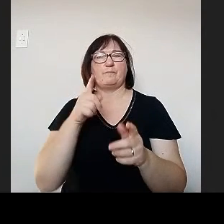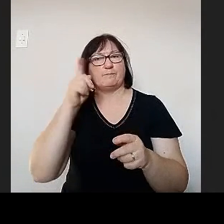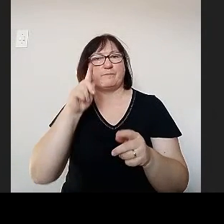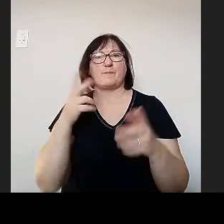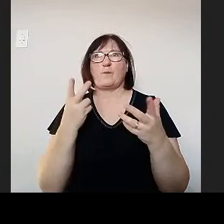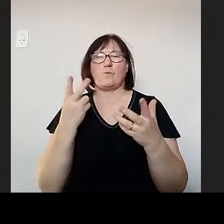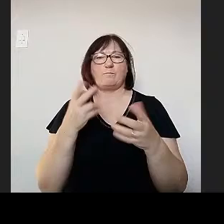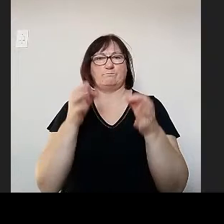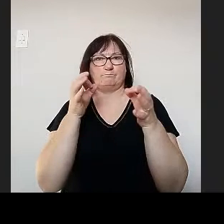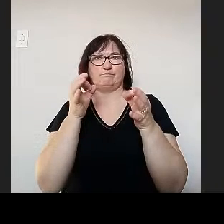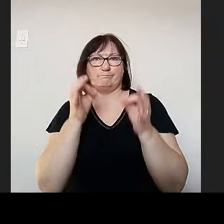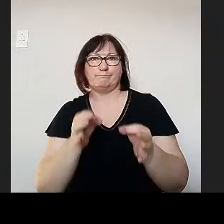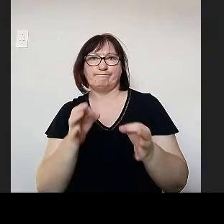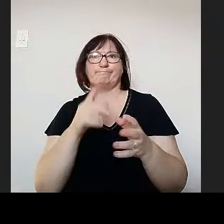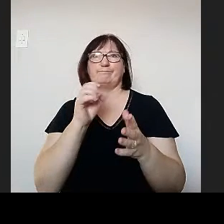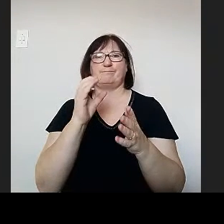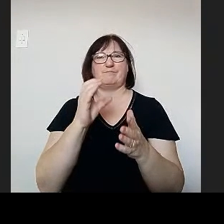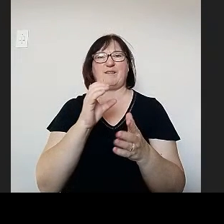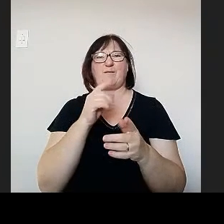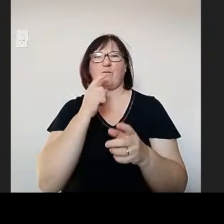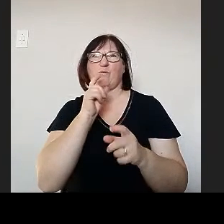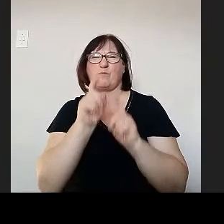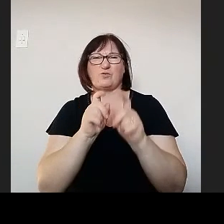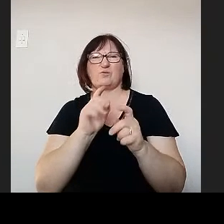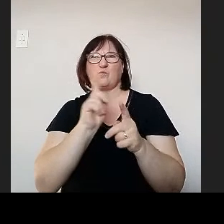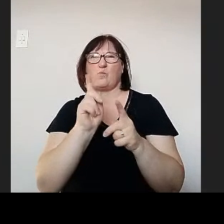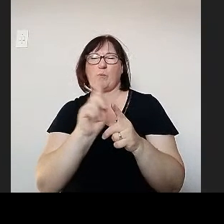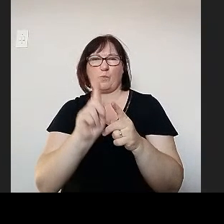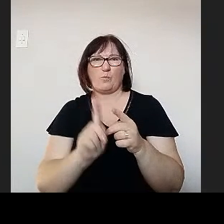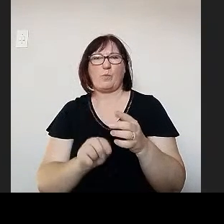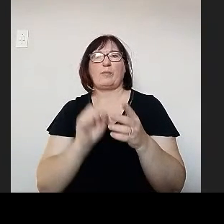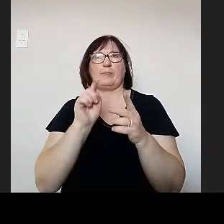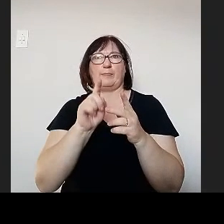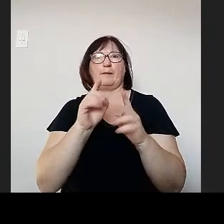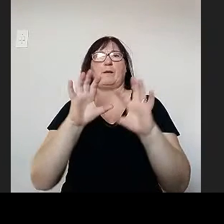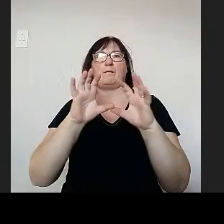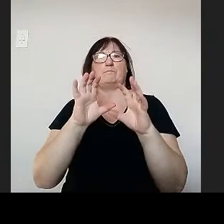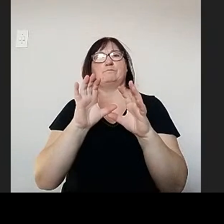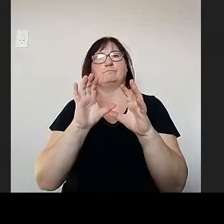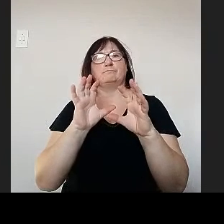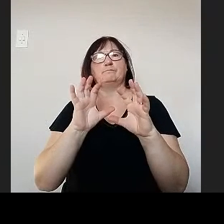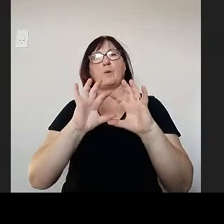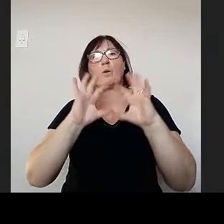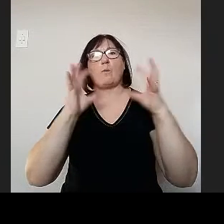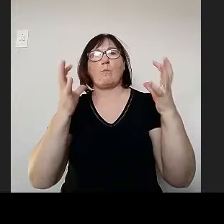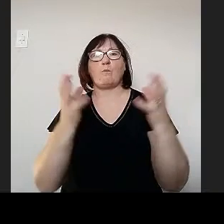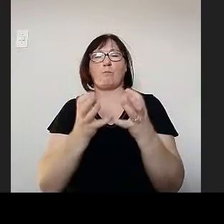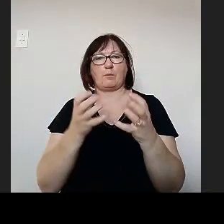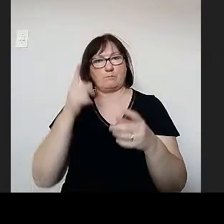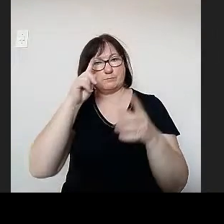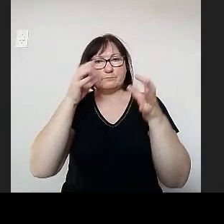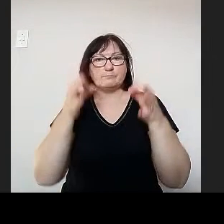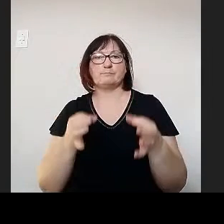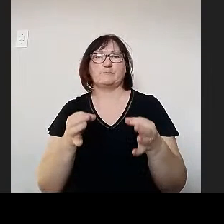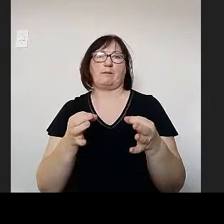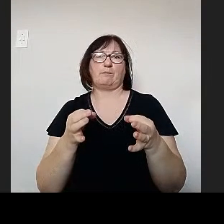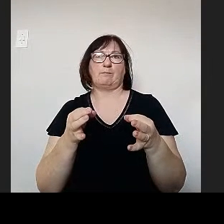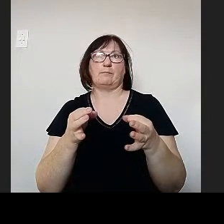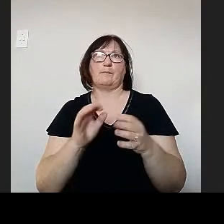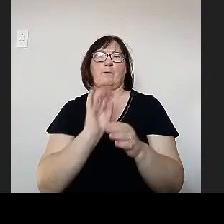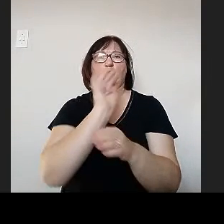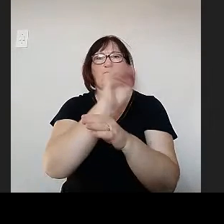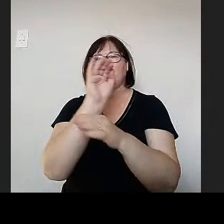settle classification questions and disputes at a global level through inputs made by the experts from across the